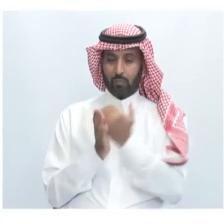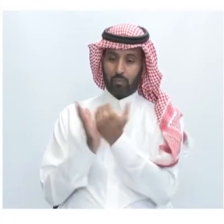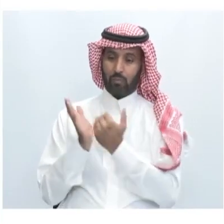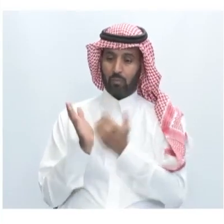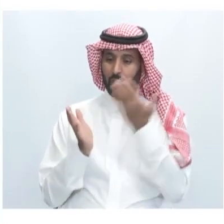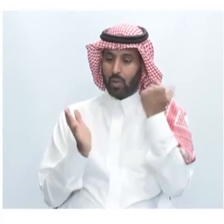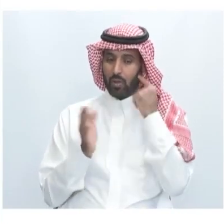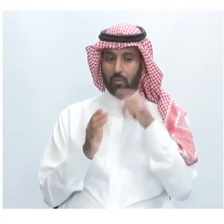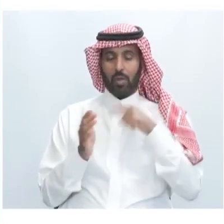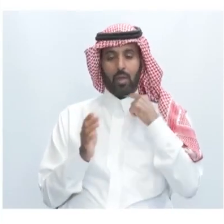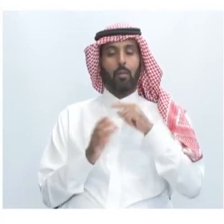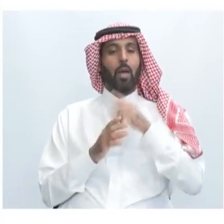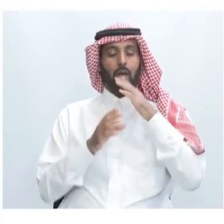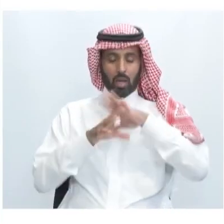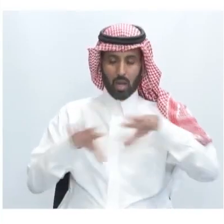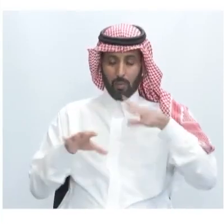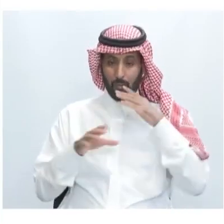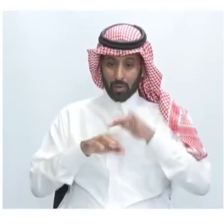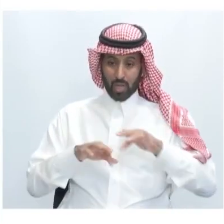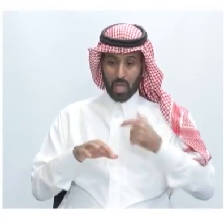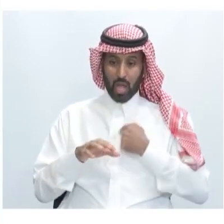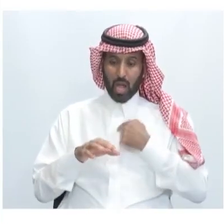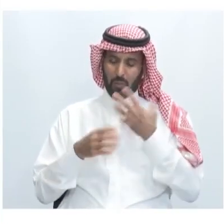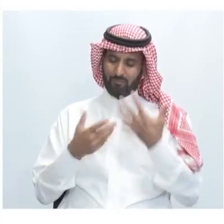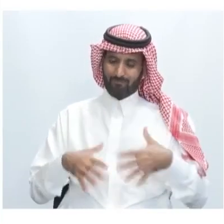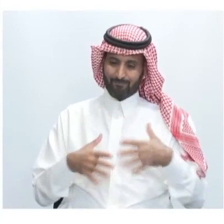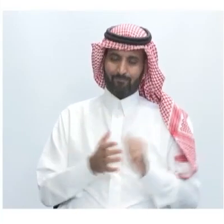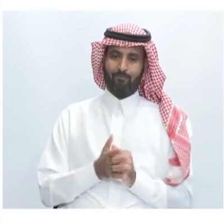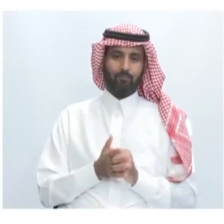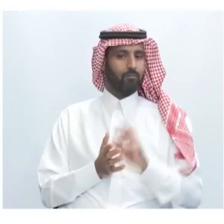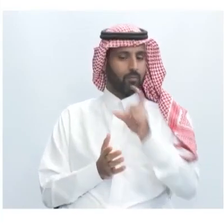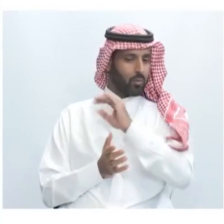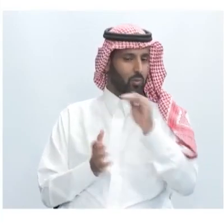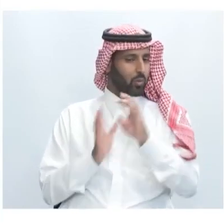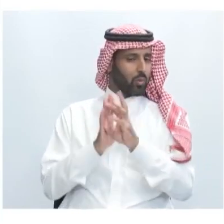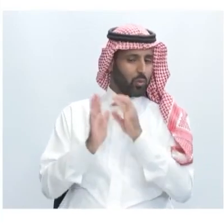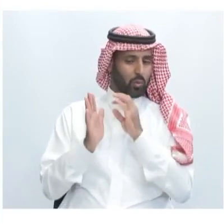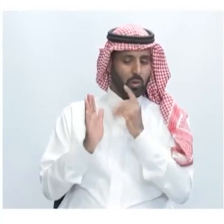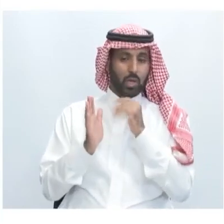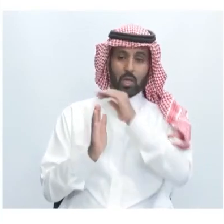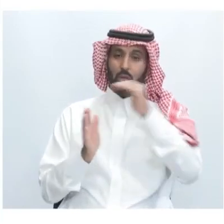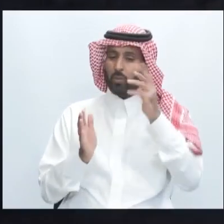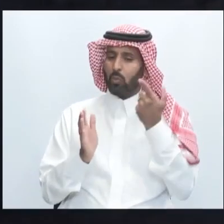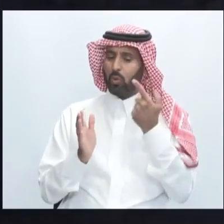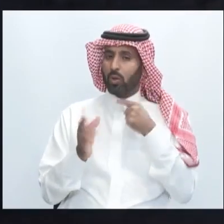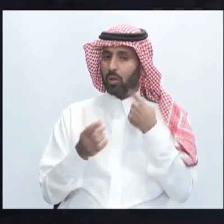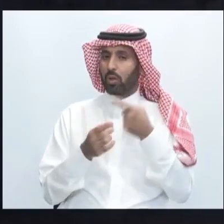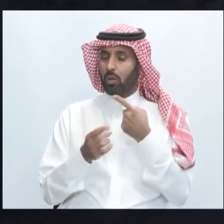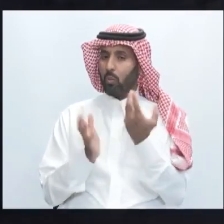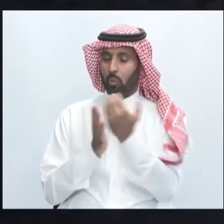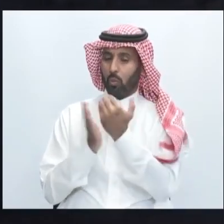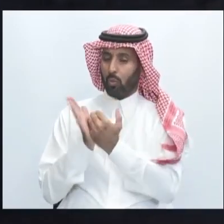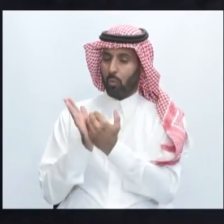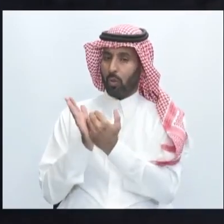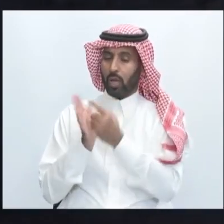Day My Computer Died." Let's answer these questions together. Which sentence tells you what the essay is about in the introduction?